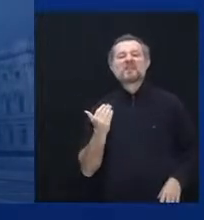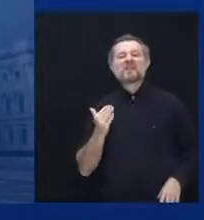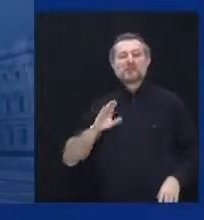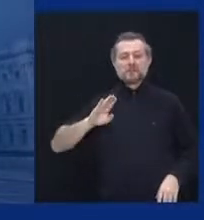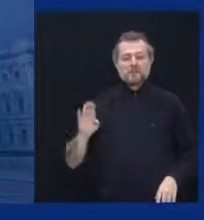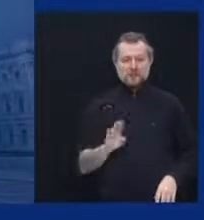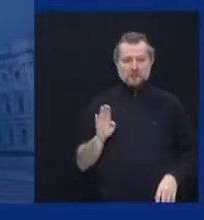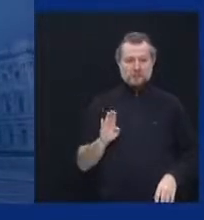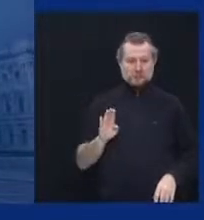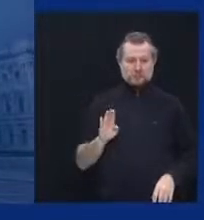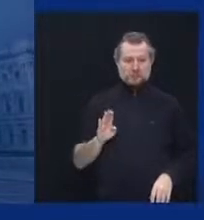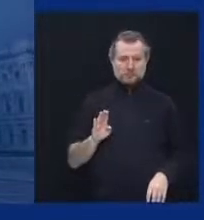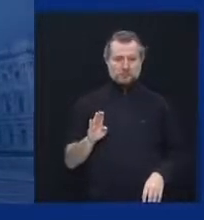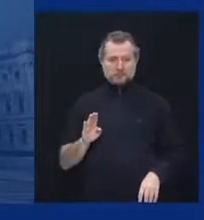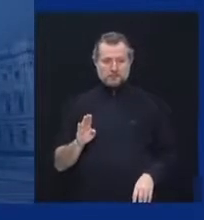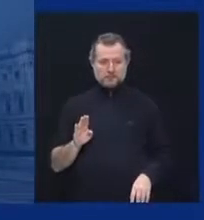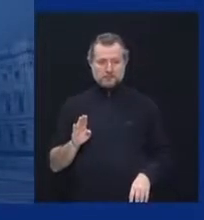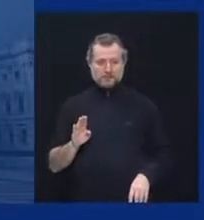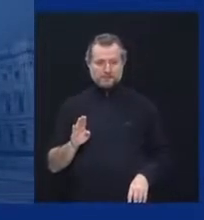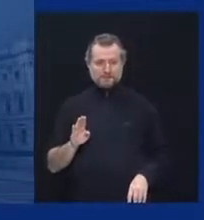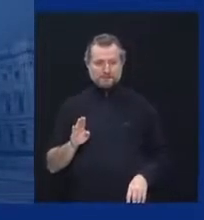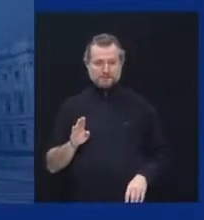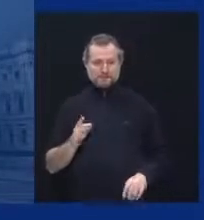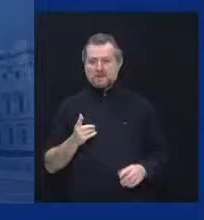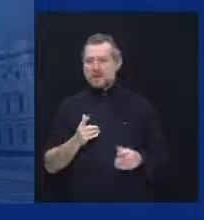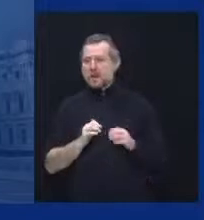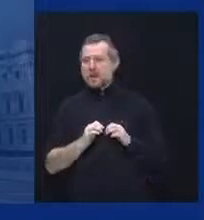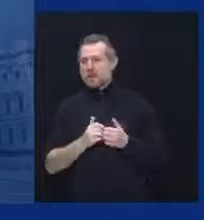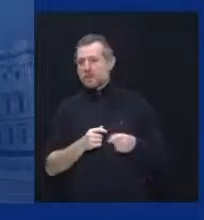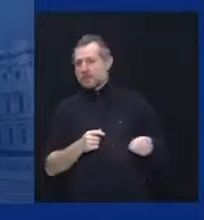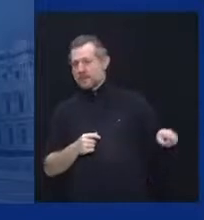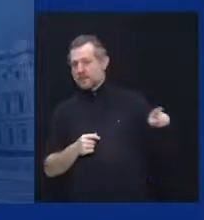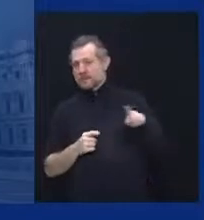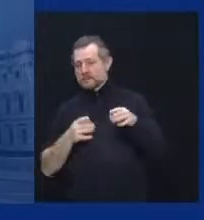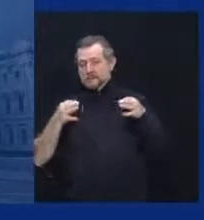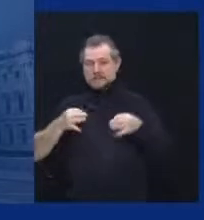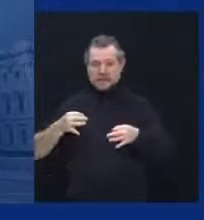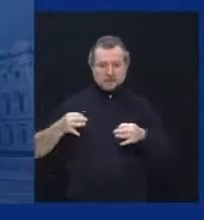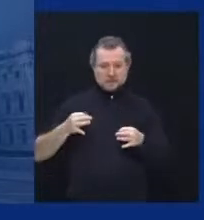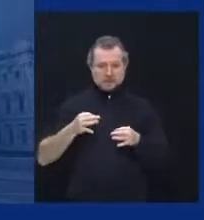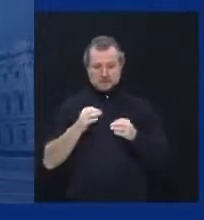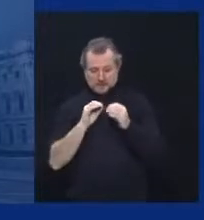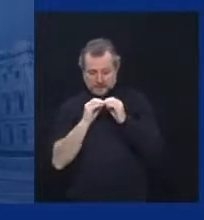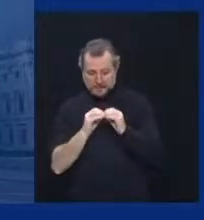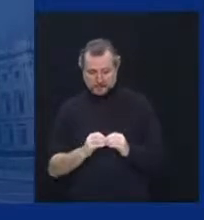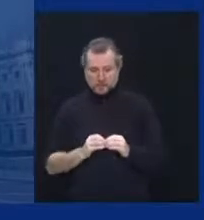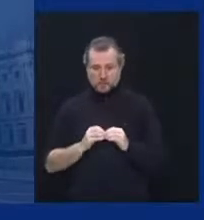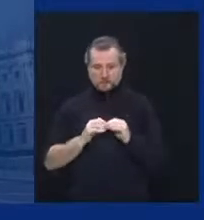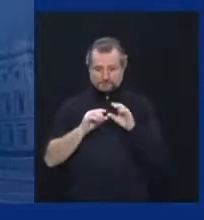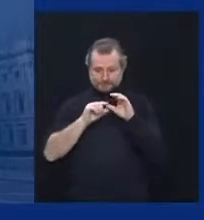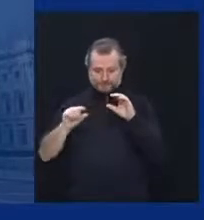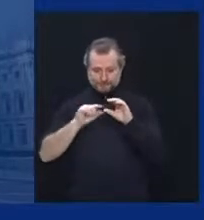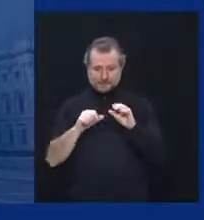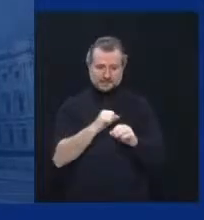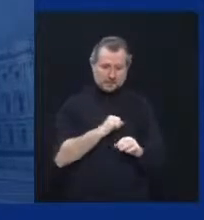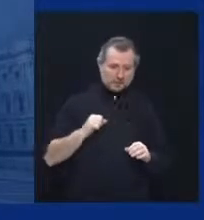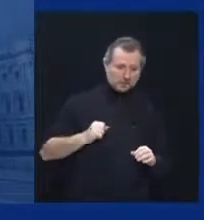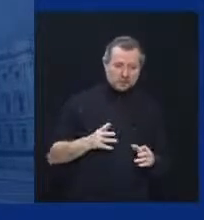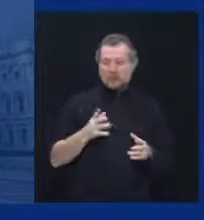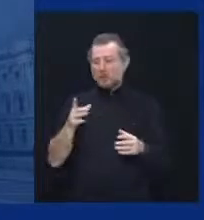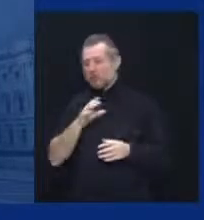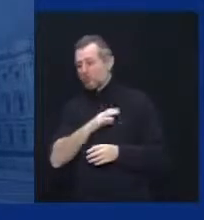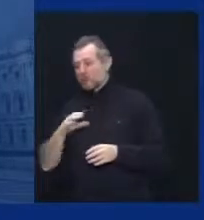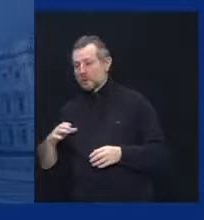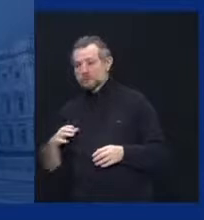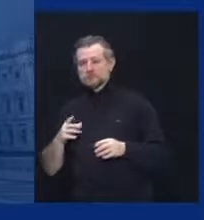need 15 of however they make the sausage between the Senate and the House. We need $15 billion in